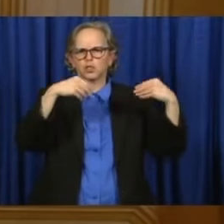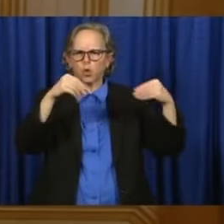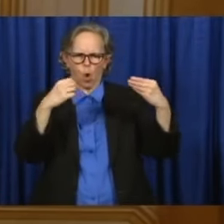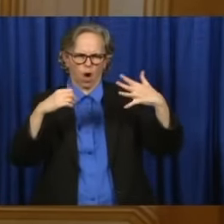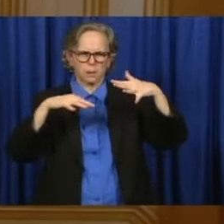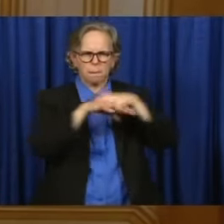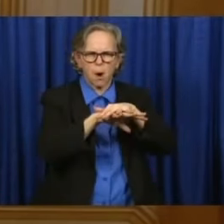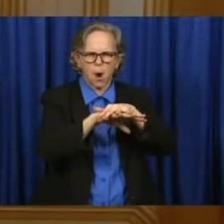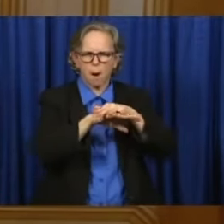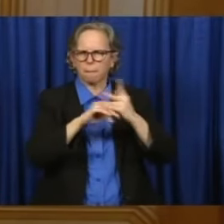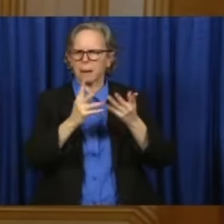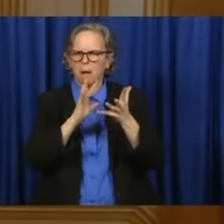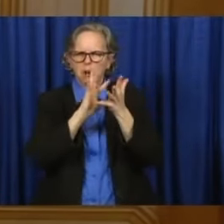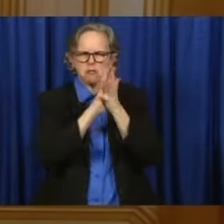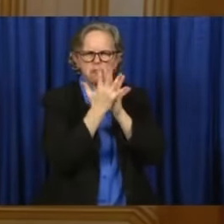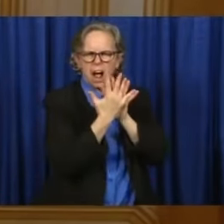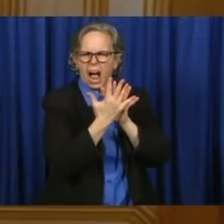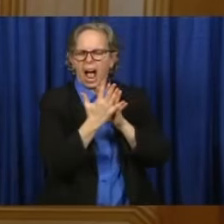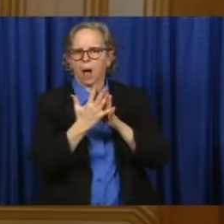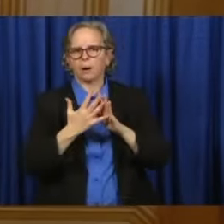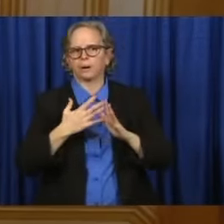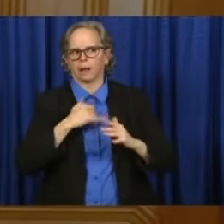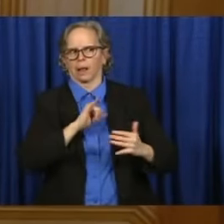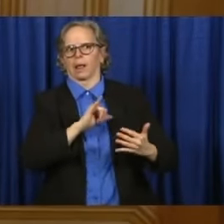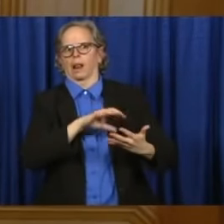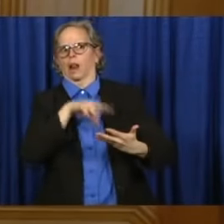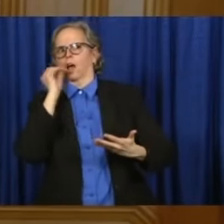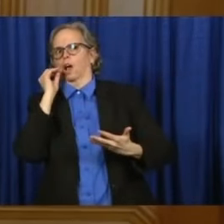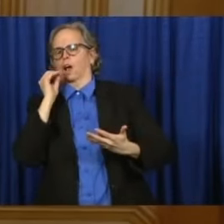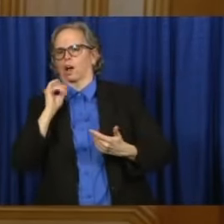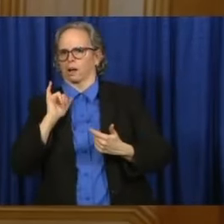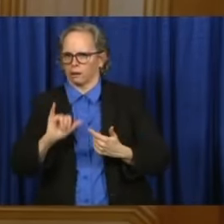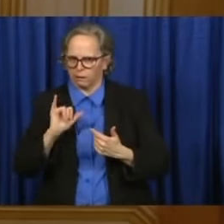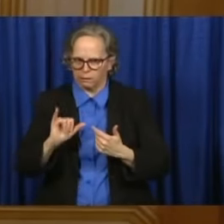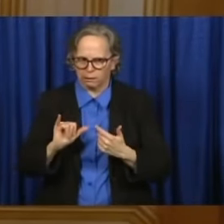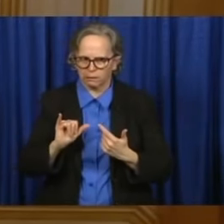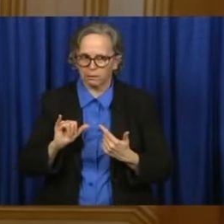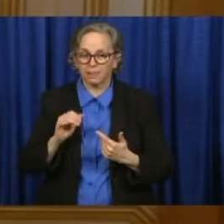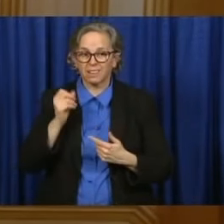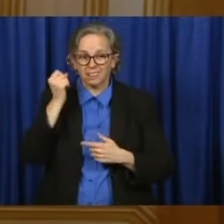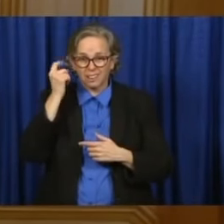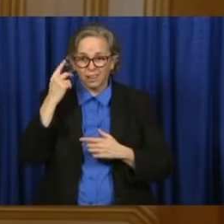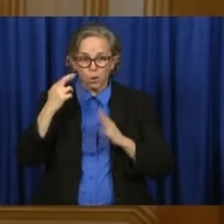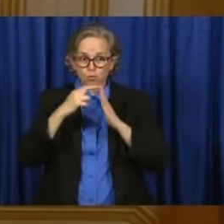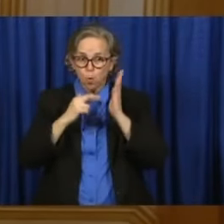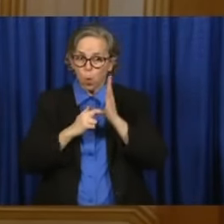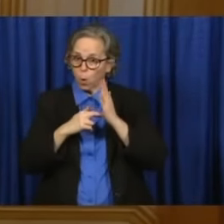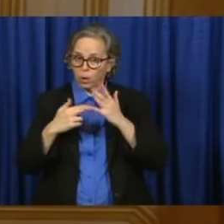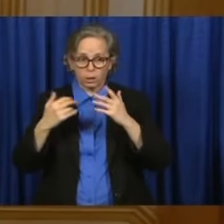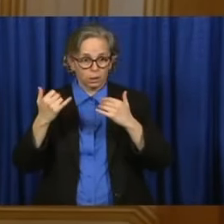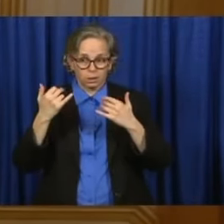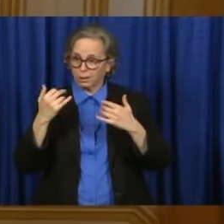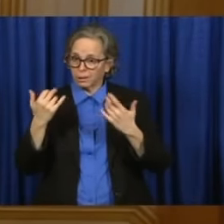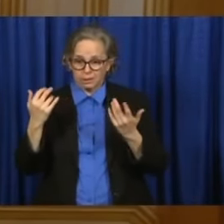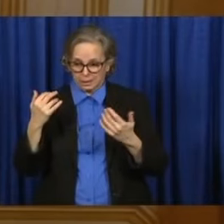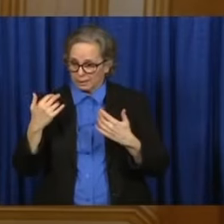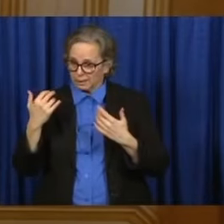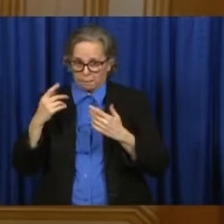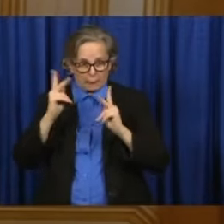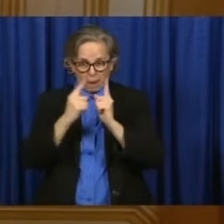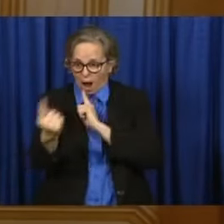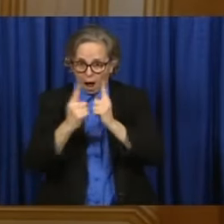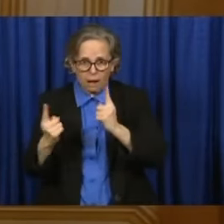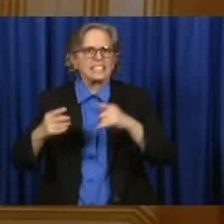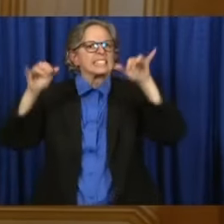And again, the rules about crowding apply in stores as they do every place else. And again, we have to go back to what's